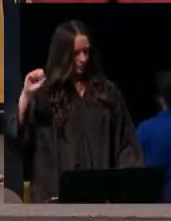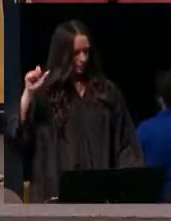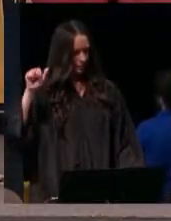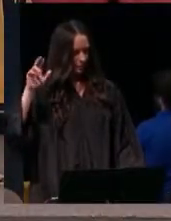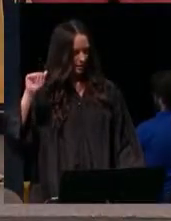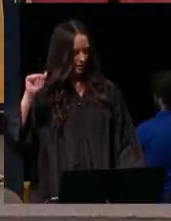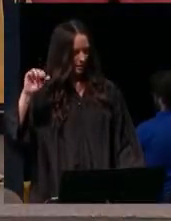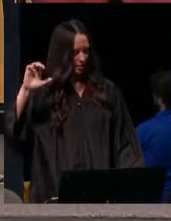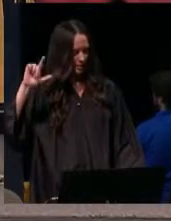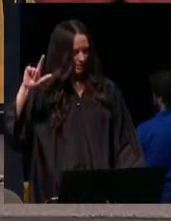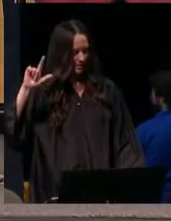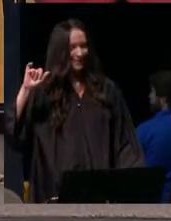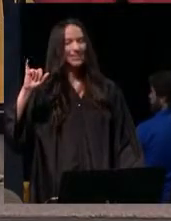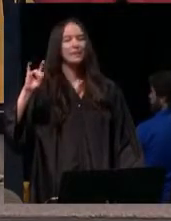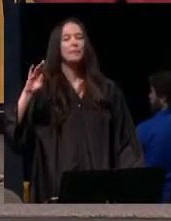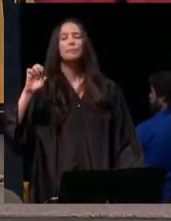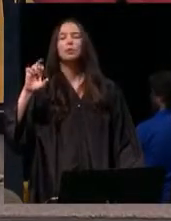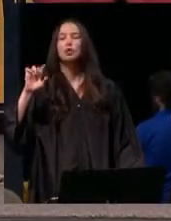Sarah LaLiberty.